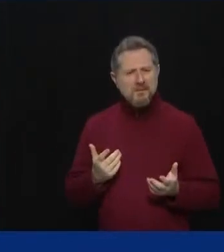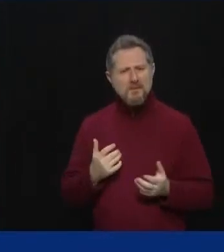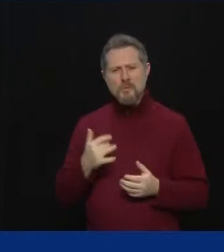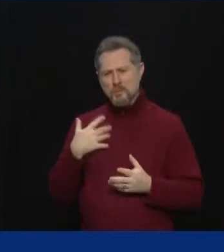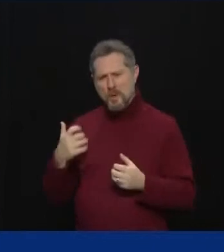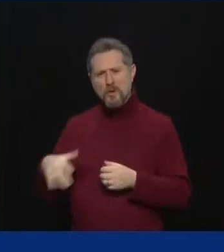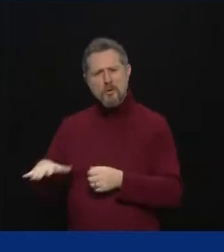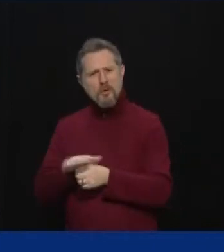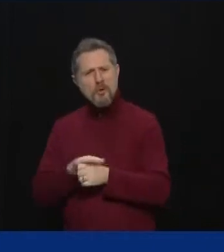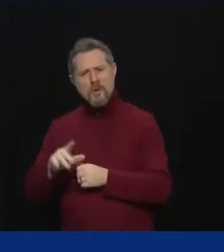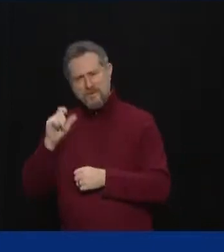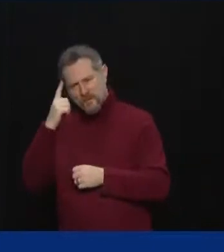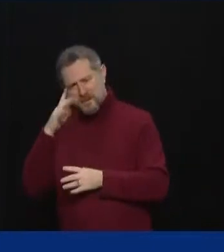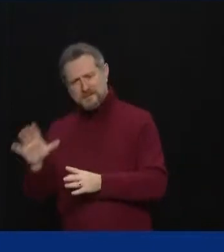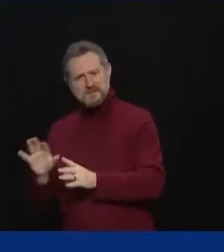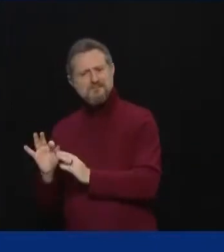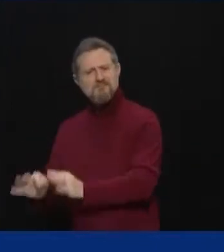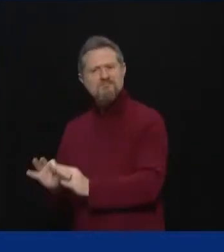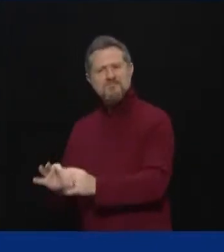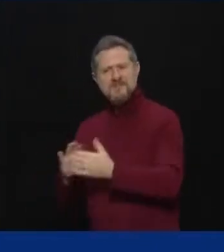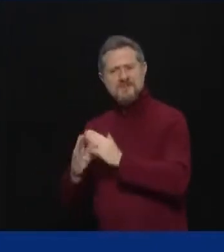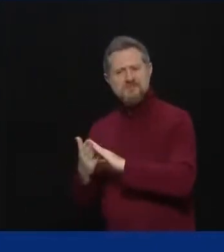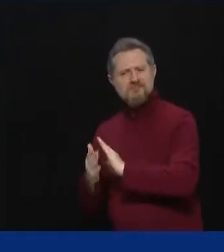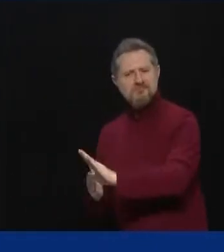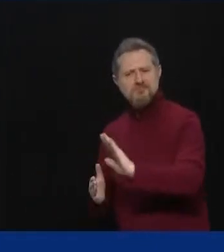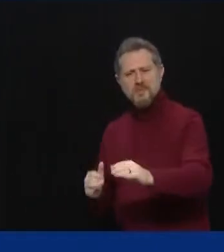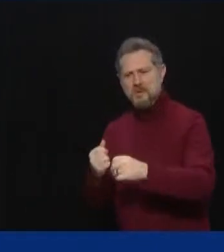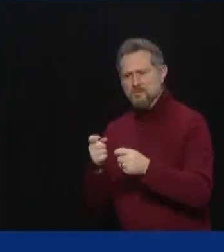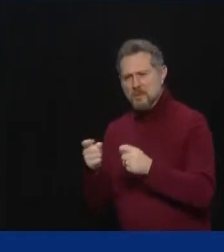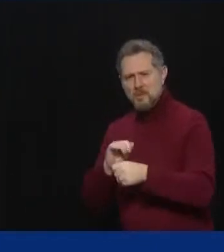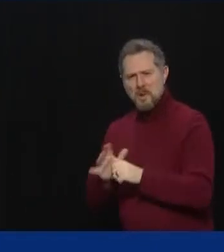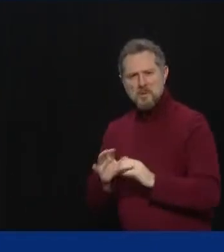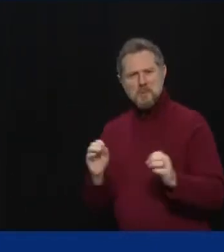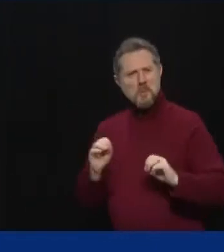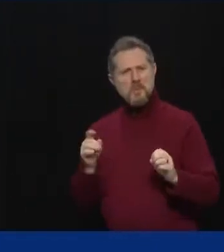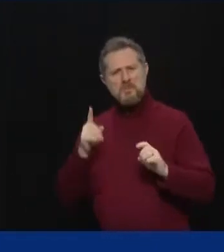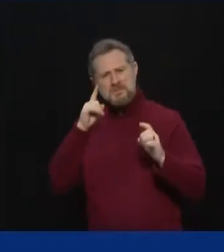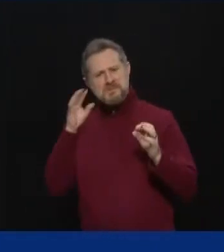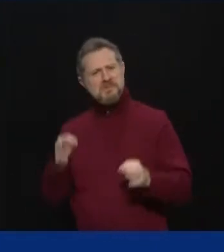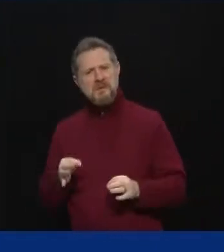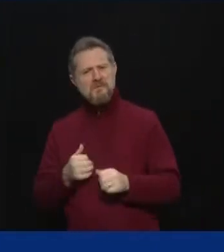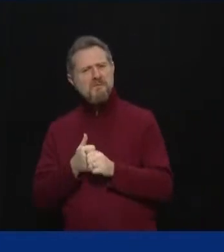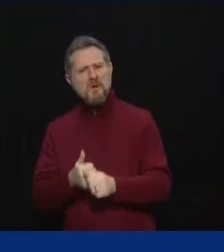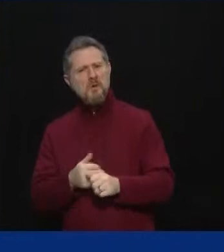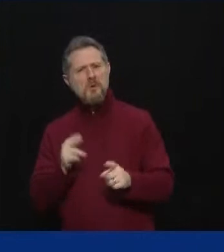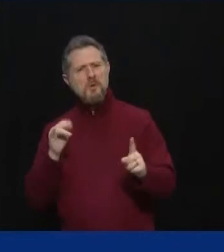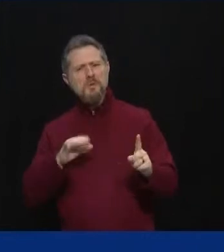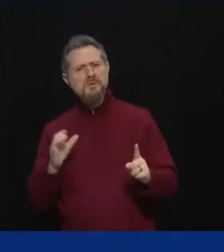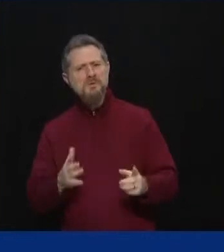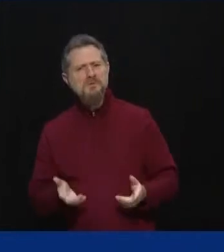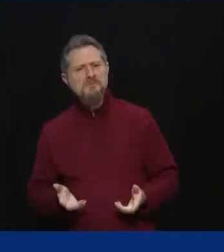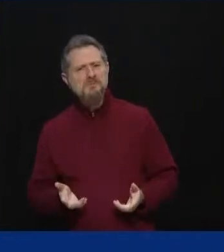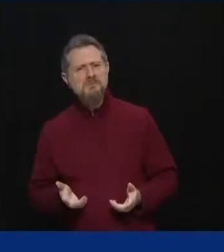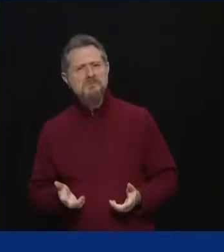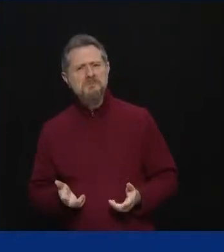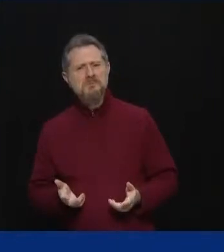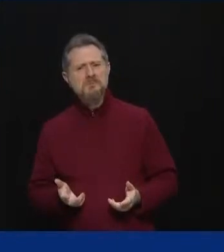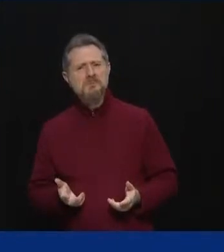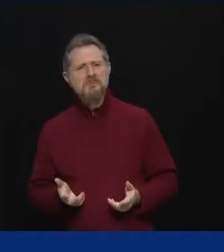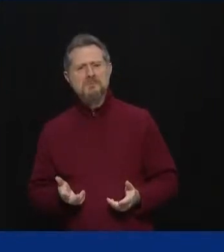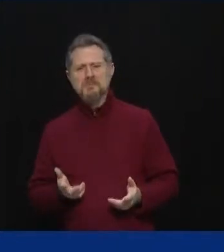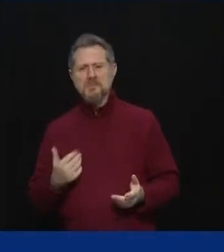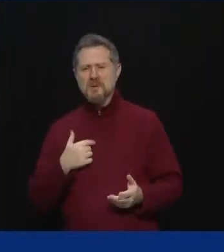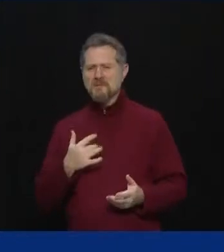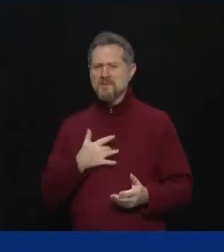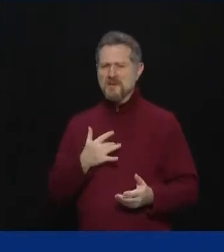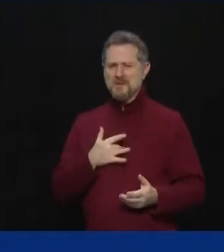to decide how to handle the pandemic, but none of them are deciding to follow what New York City is doing. Is it not irresponsible